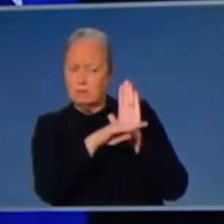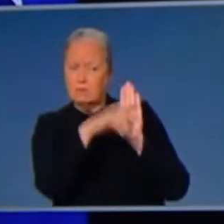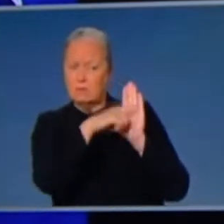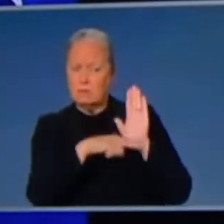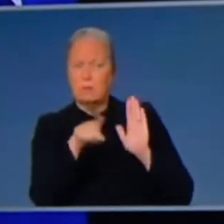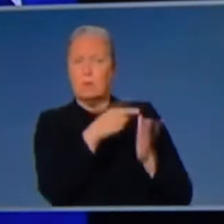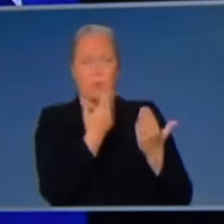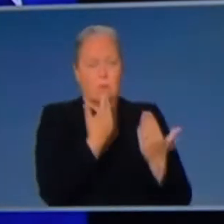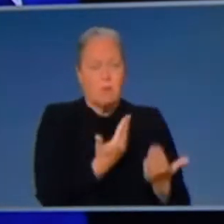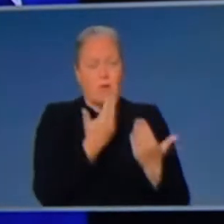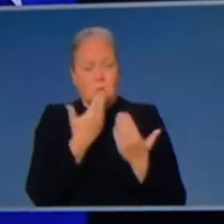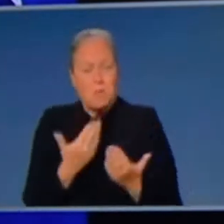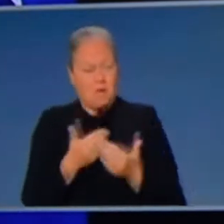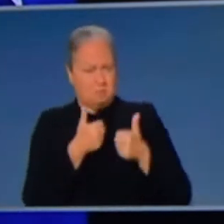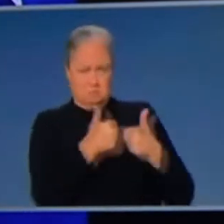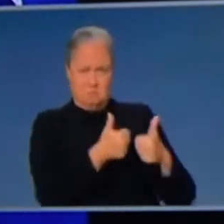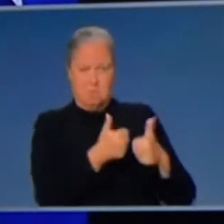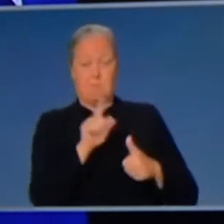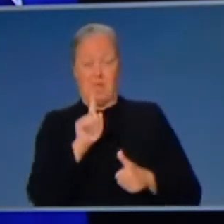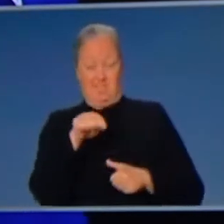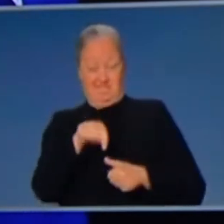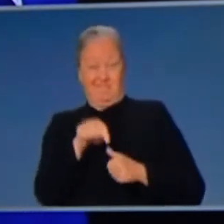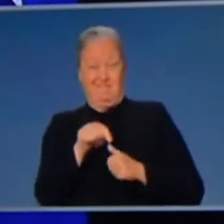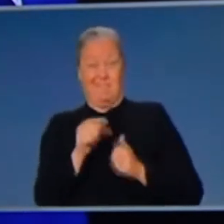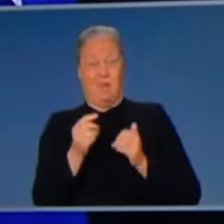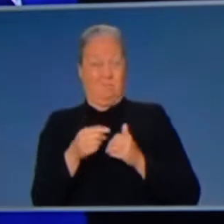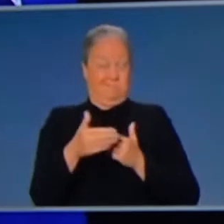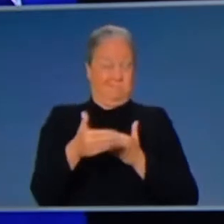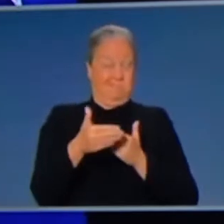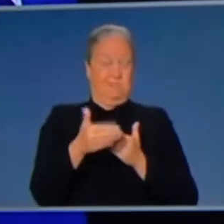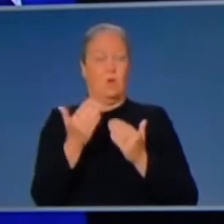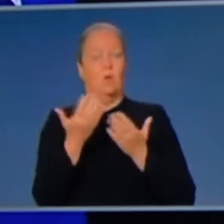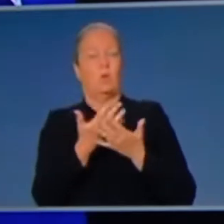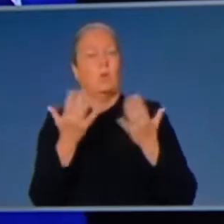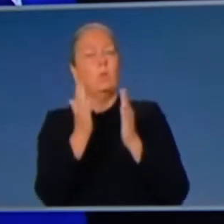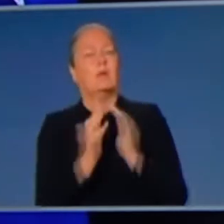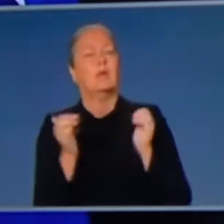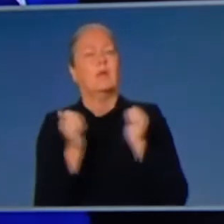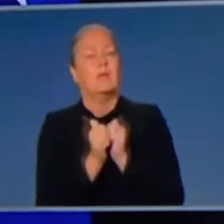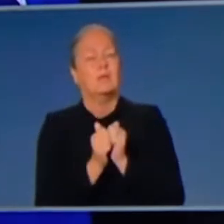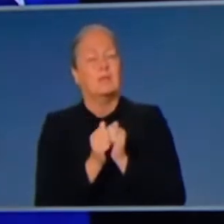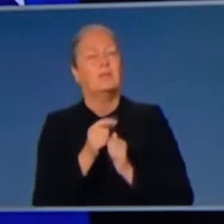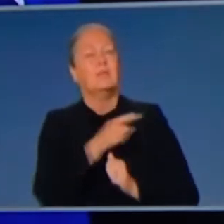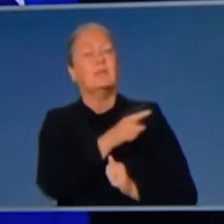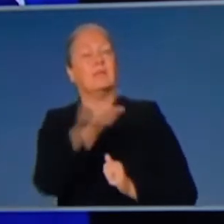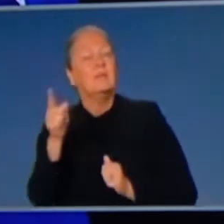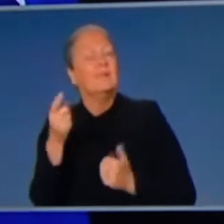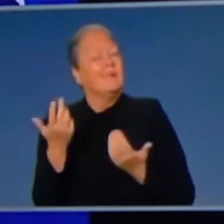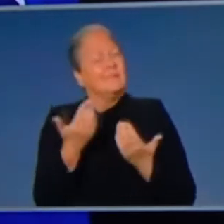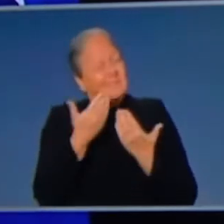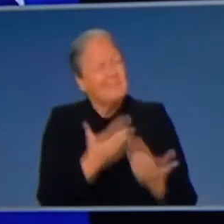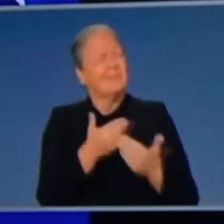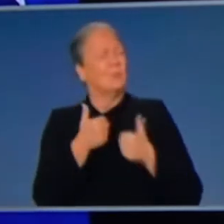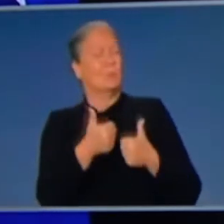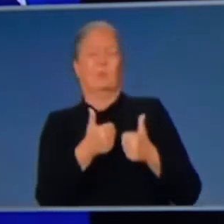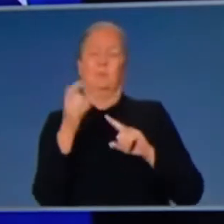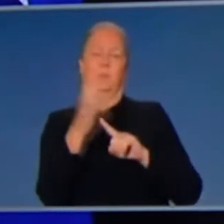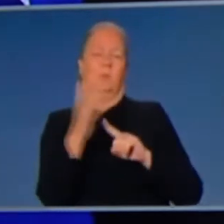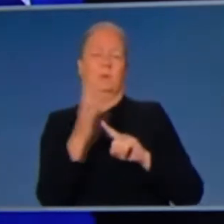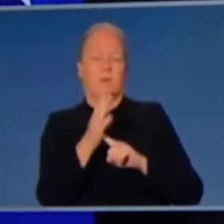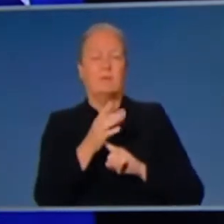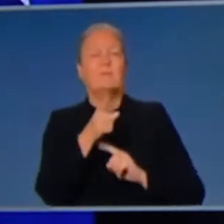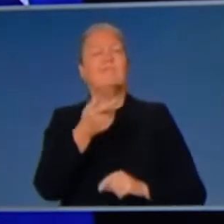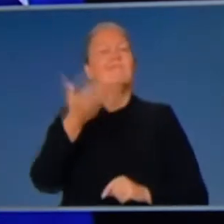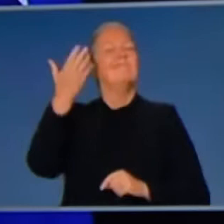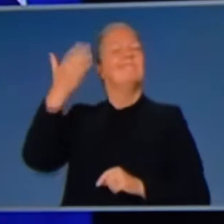so this long weekend of the Easter weekend, when you normally may have gone out together as family and been out in